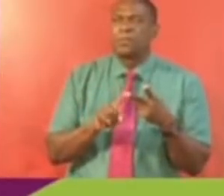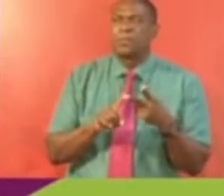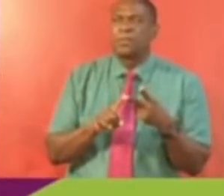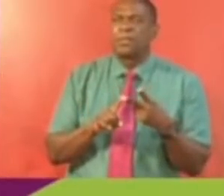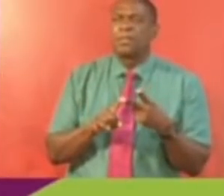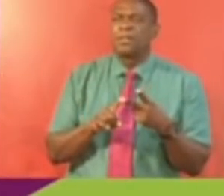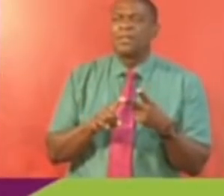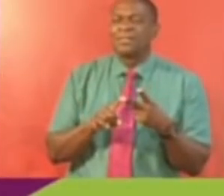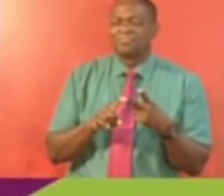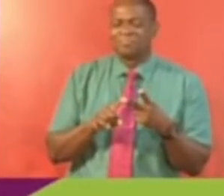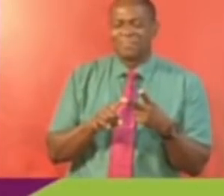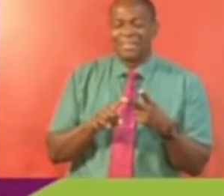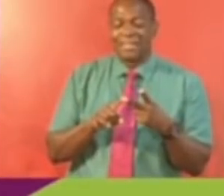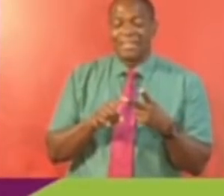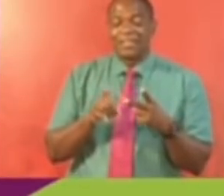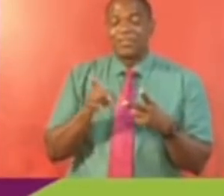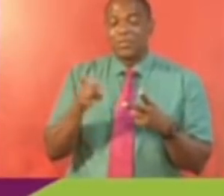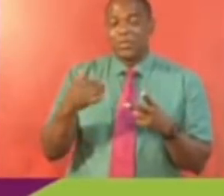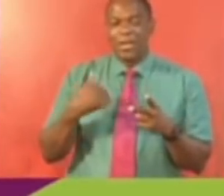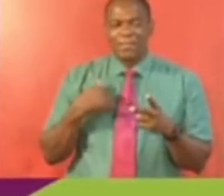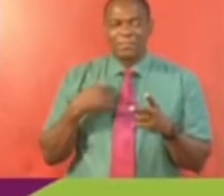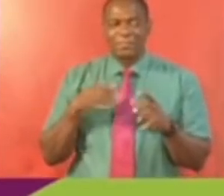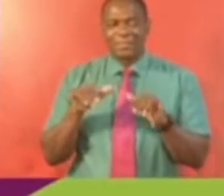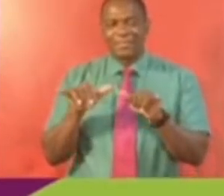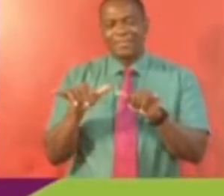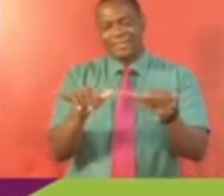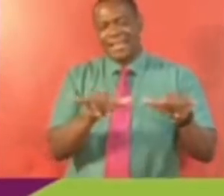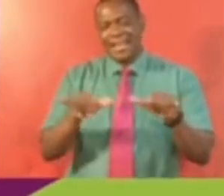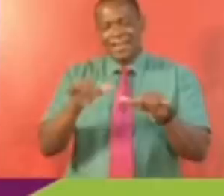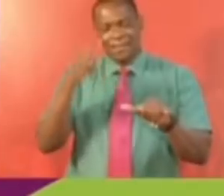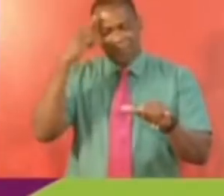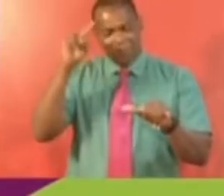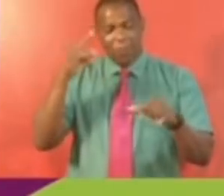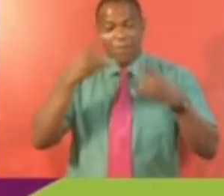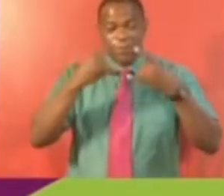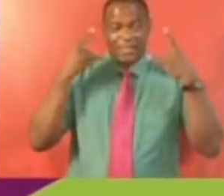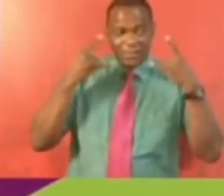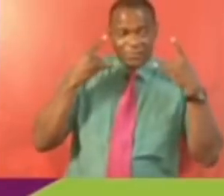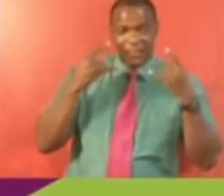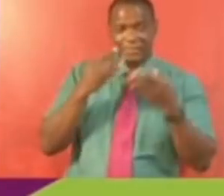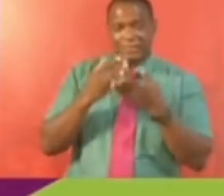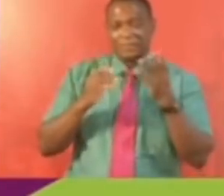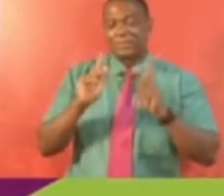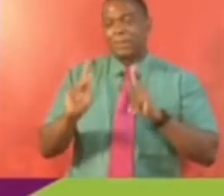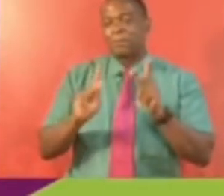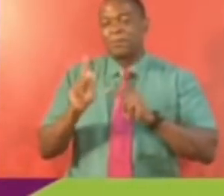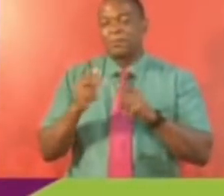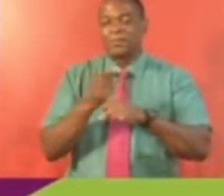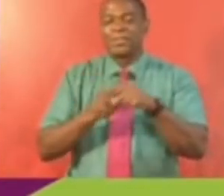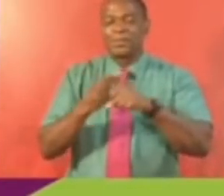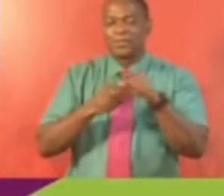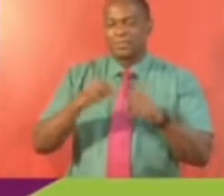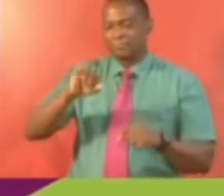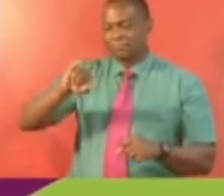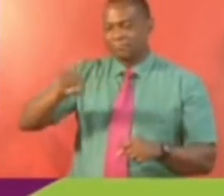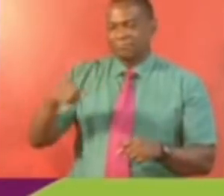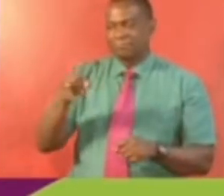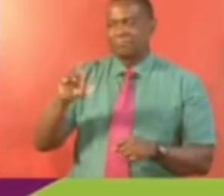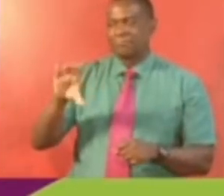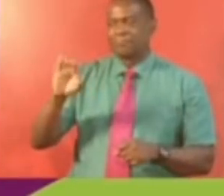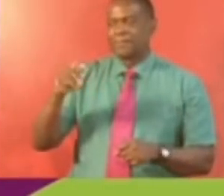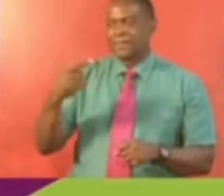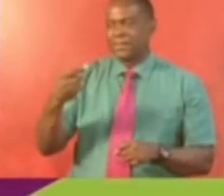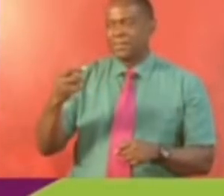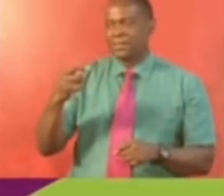J-cloths and things like that for face coverings. And the second part is, now that we've had some more deaths, are